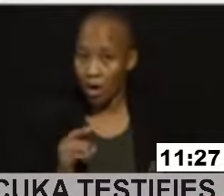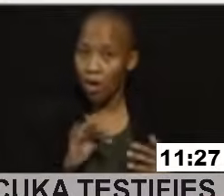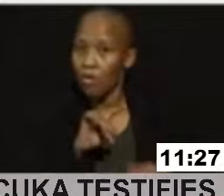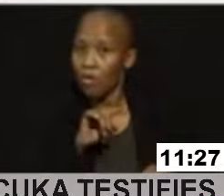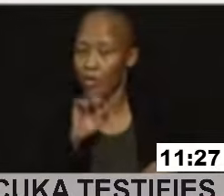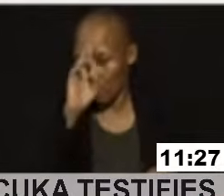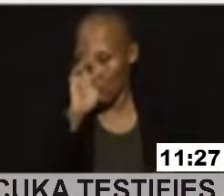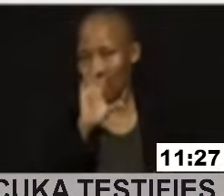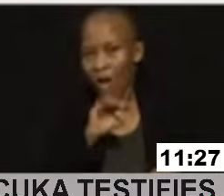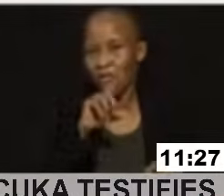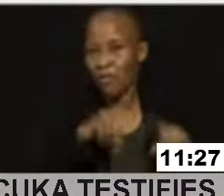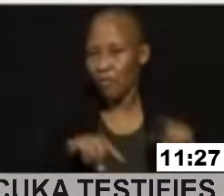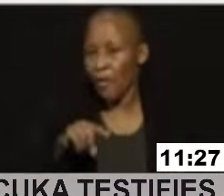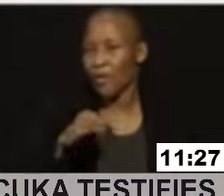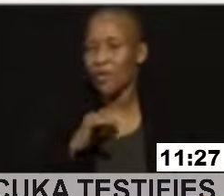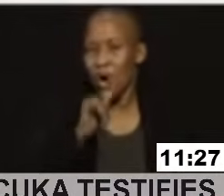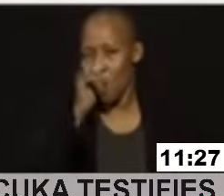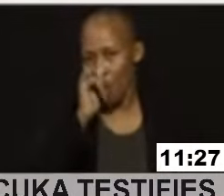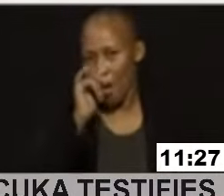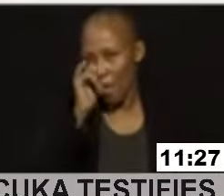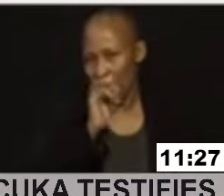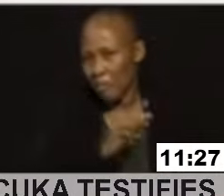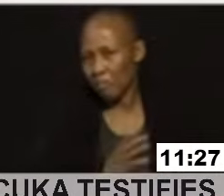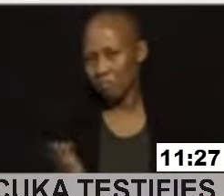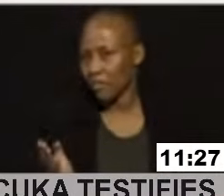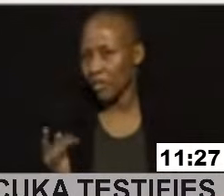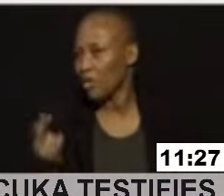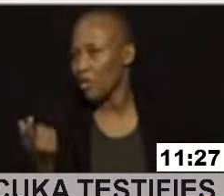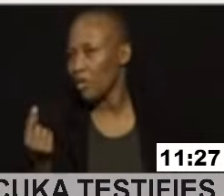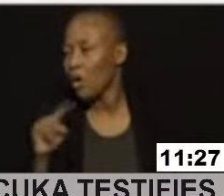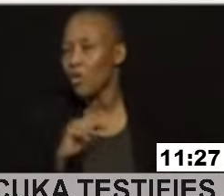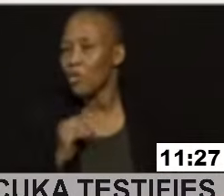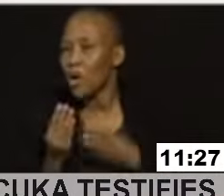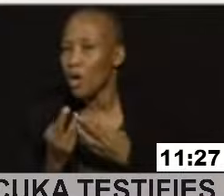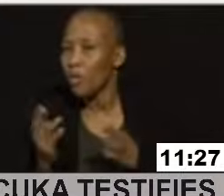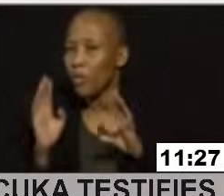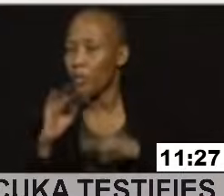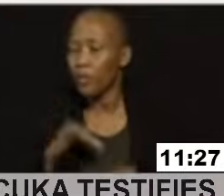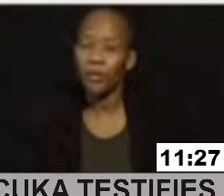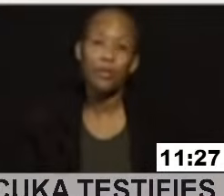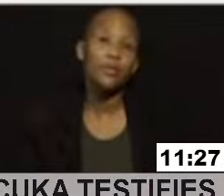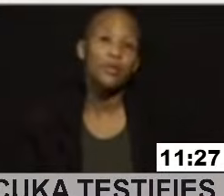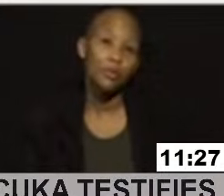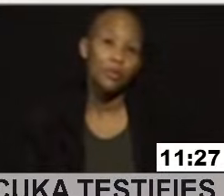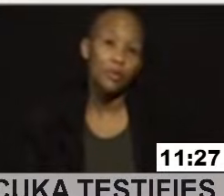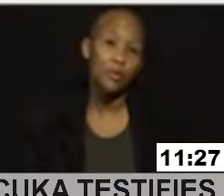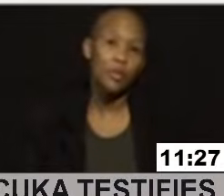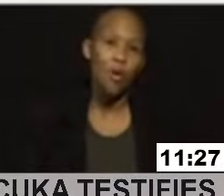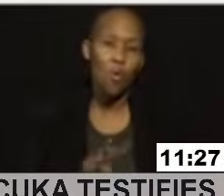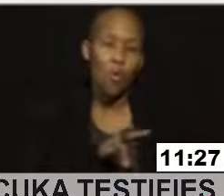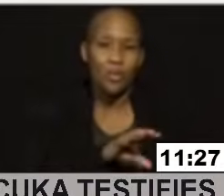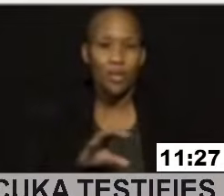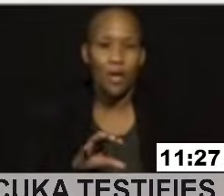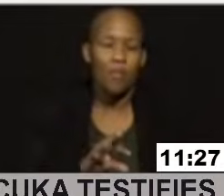We had, excuse me, we had serious problems in the Western Cape.